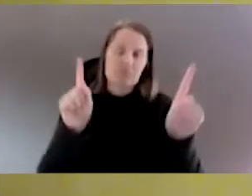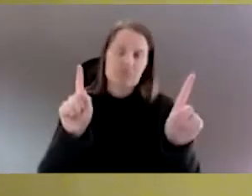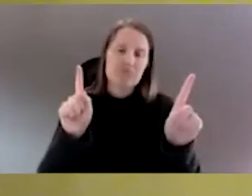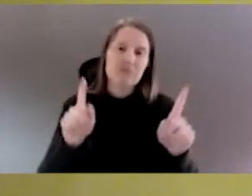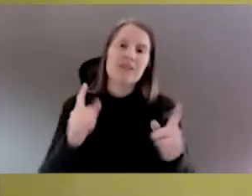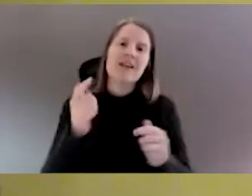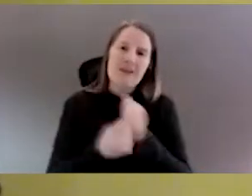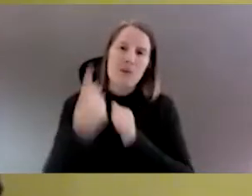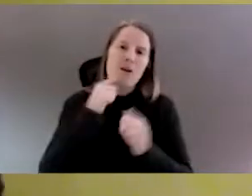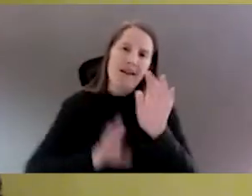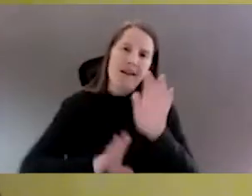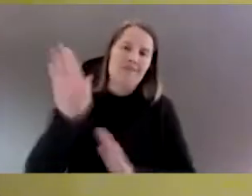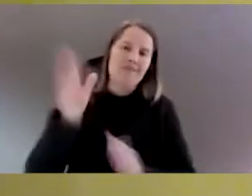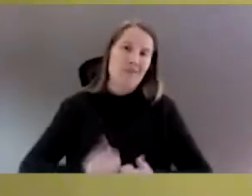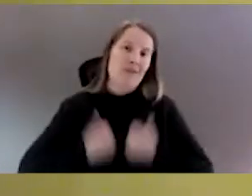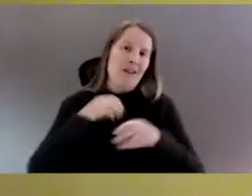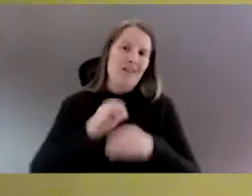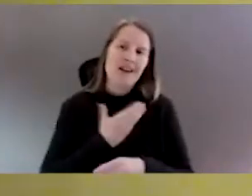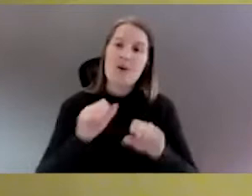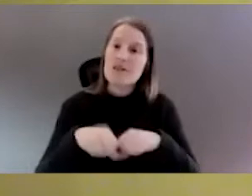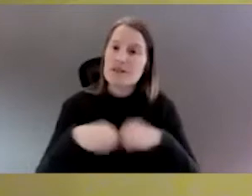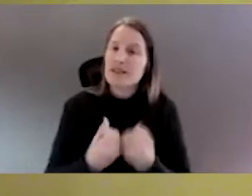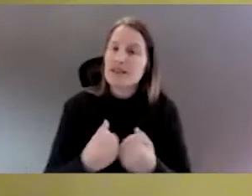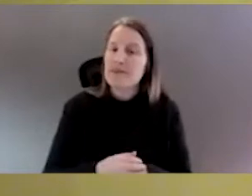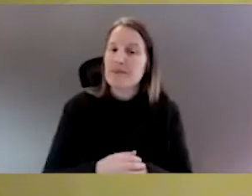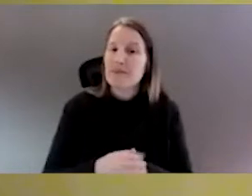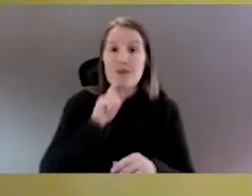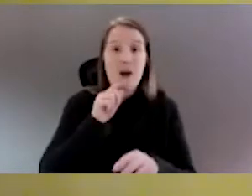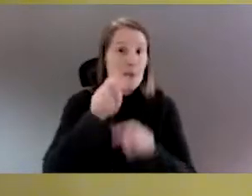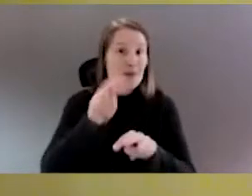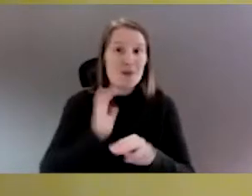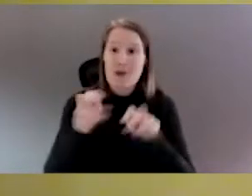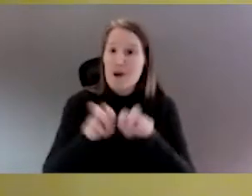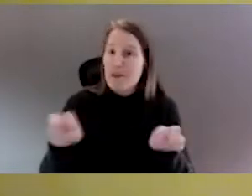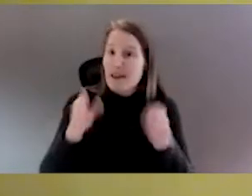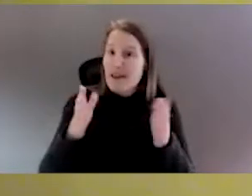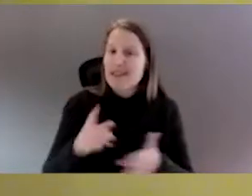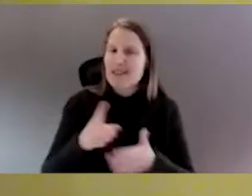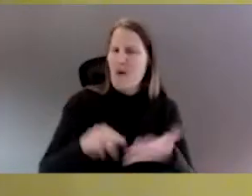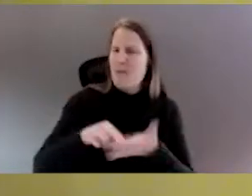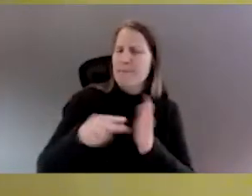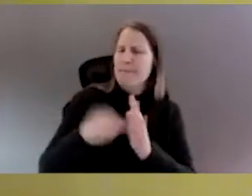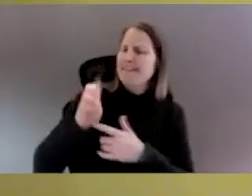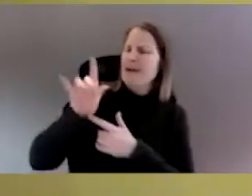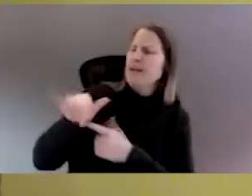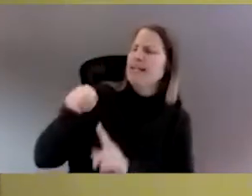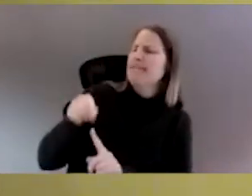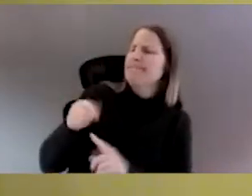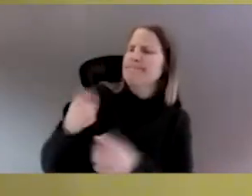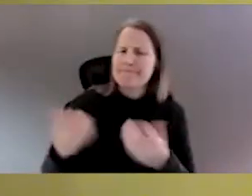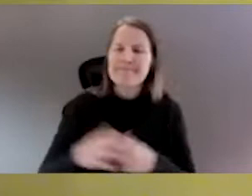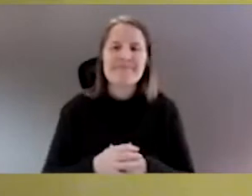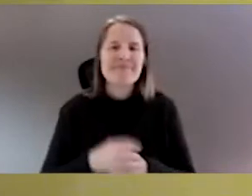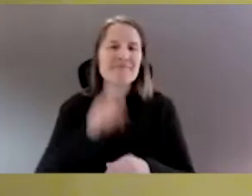so I'm interested in hearing what our panelists have to say about what equity means to them. And I'm looking forward to learning from